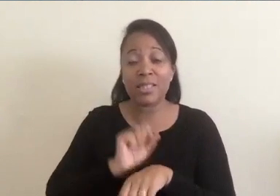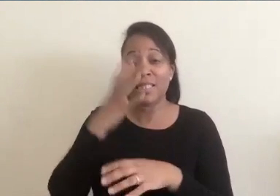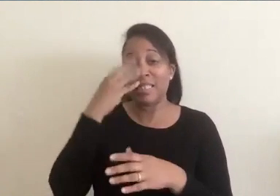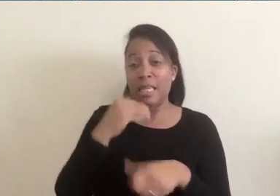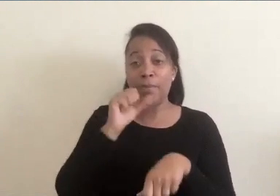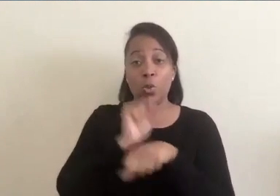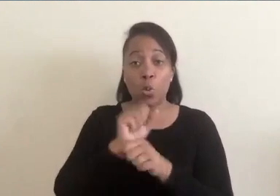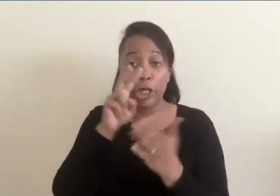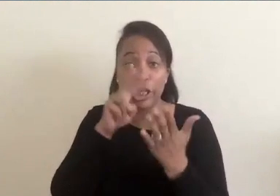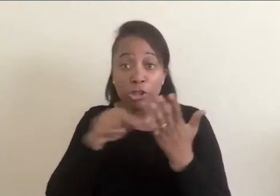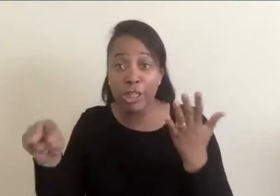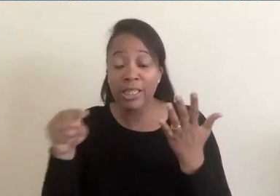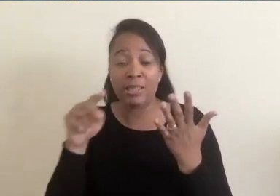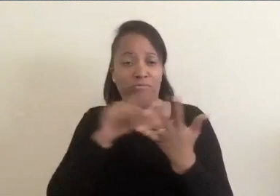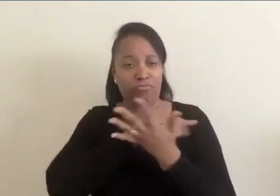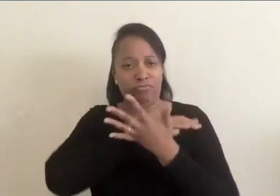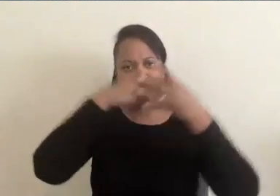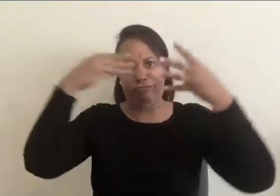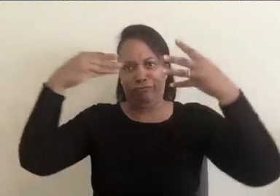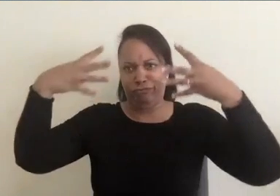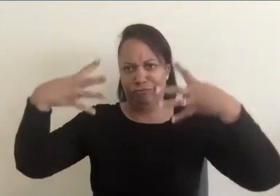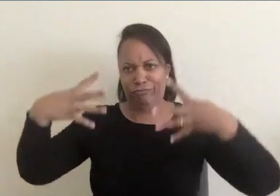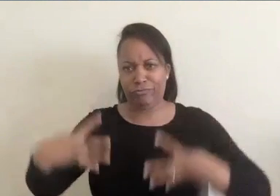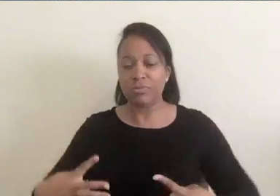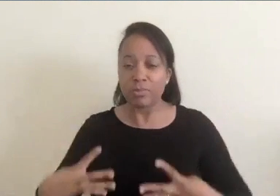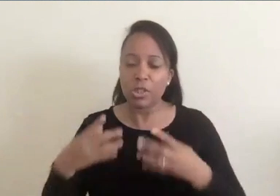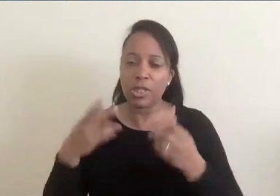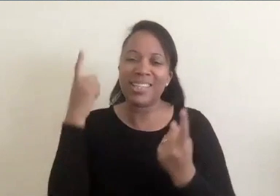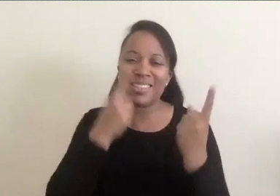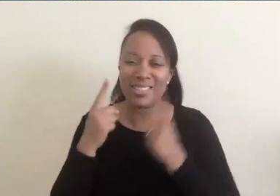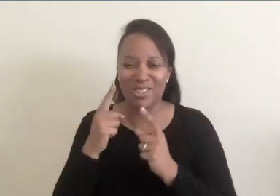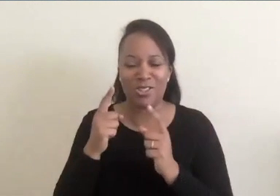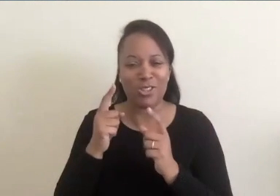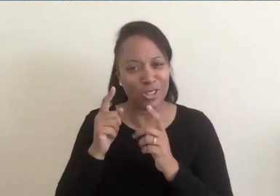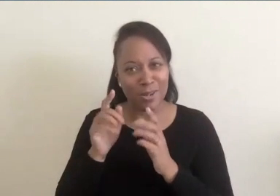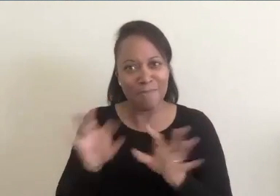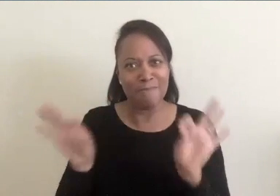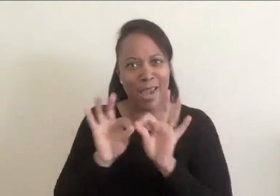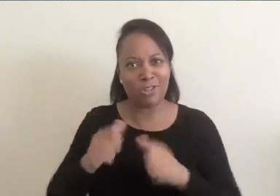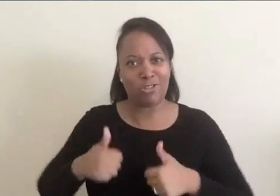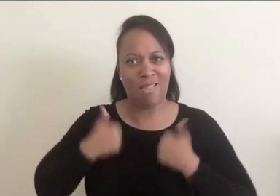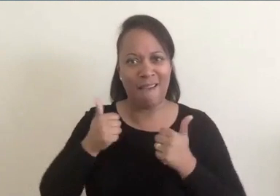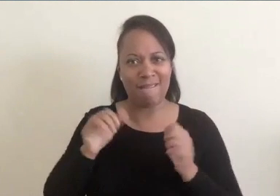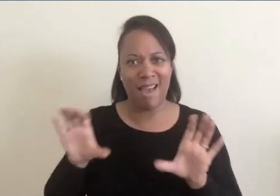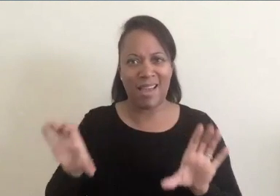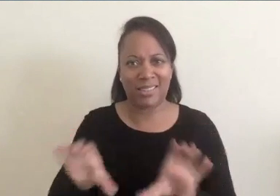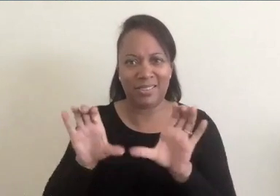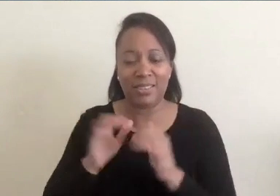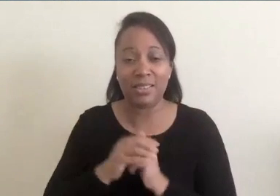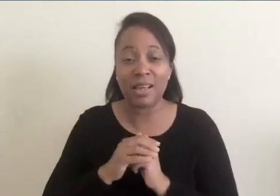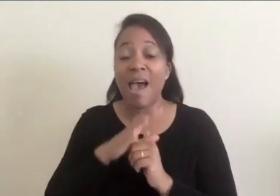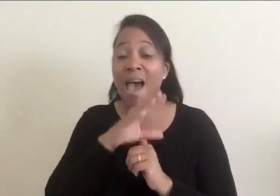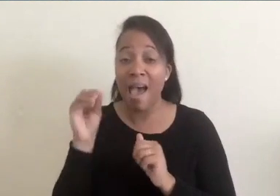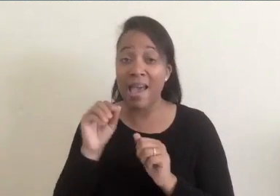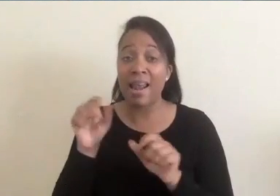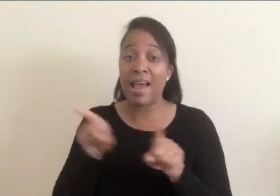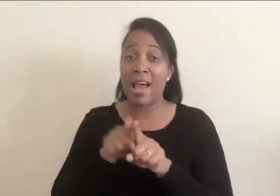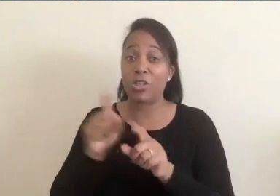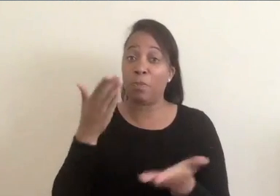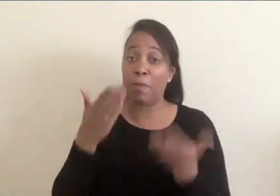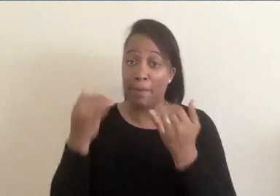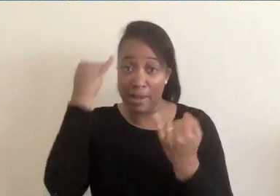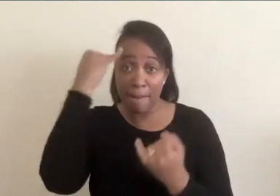sleeping, working, reading. All of these things are considered major life activities. And as you can imagine,